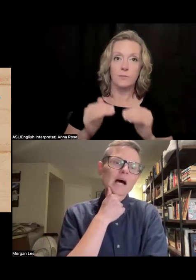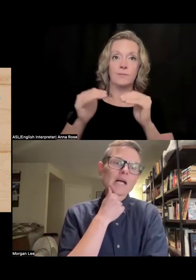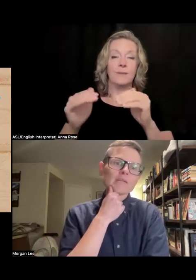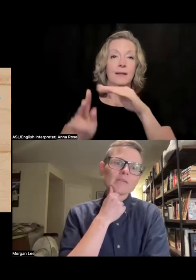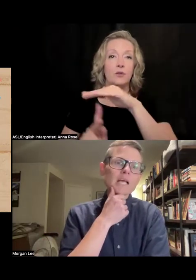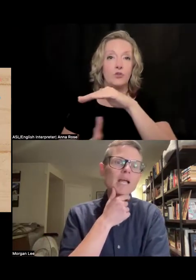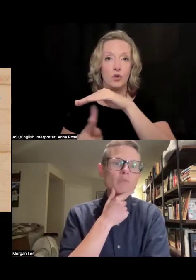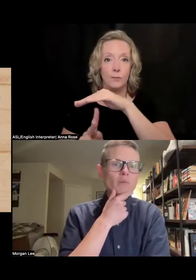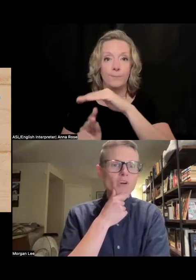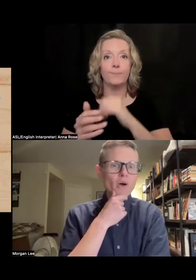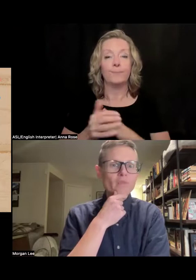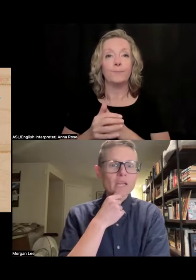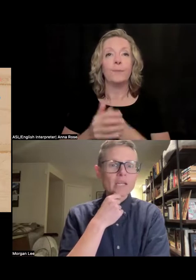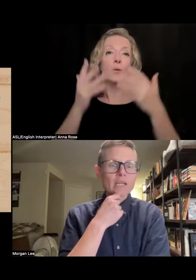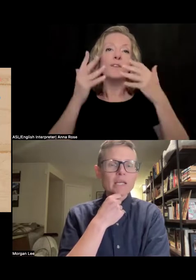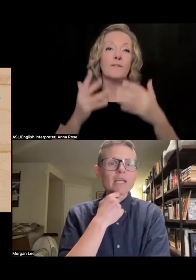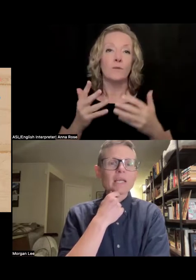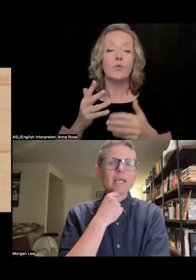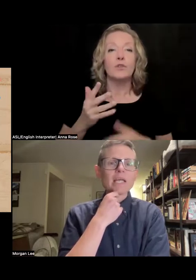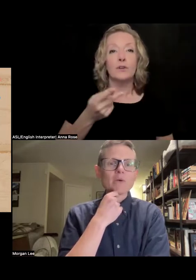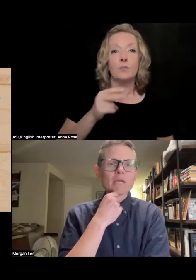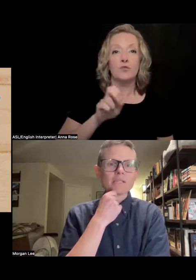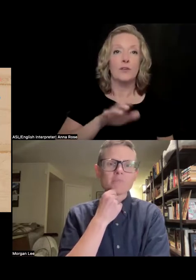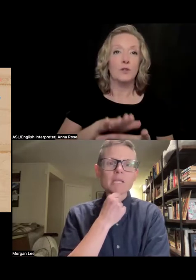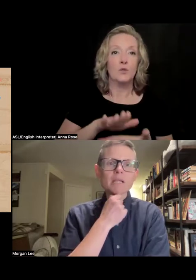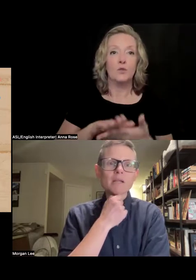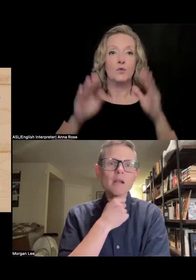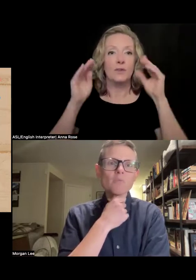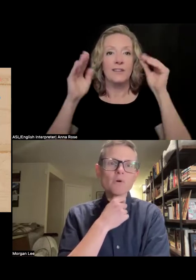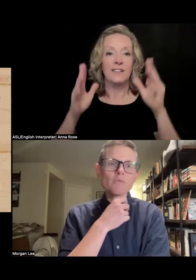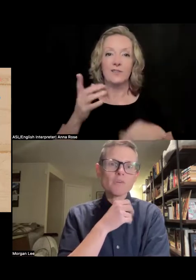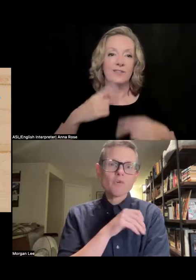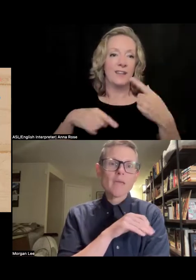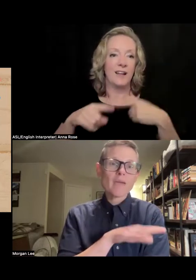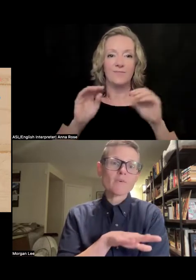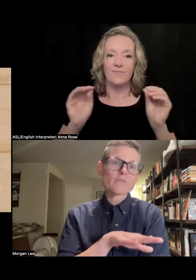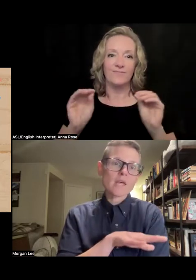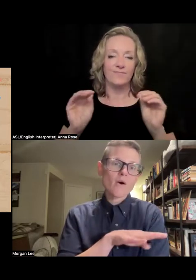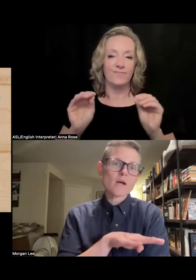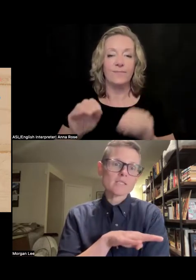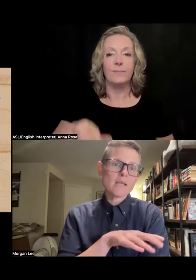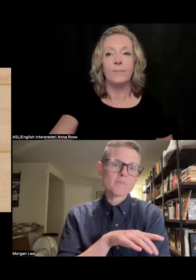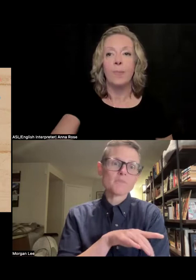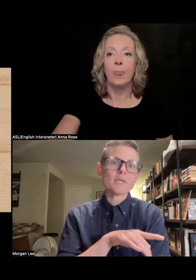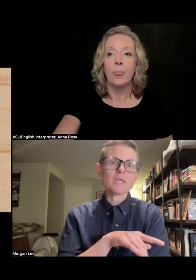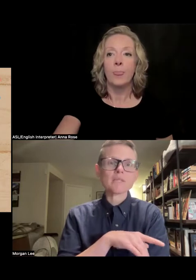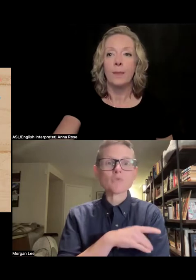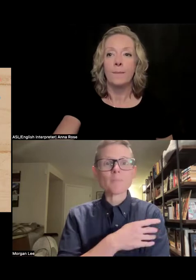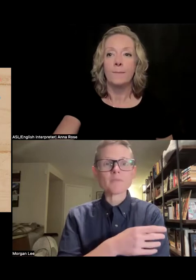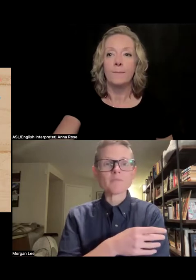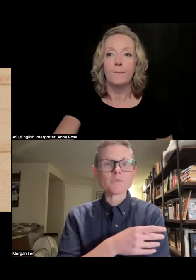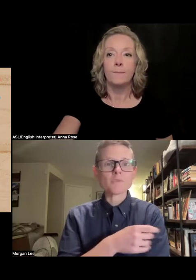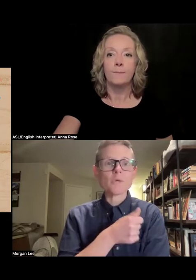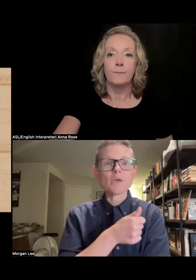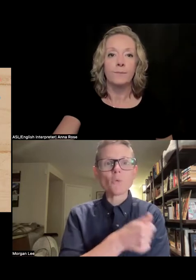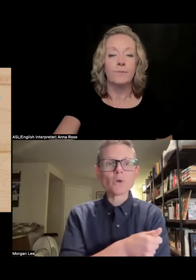did not sign with him very often. He exhibited a number of different behaviors that caused him to be